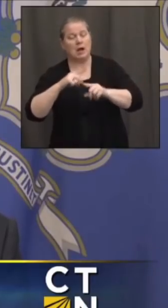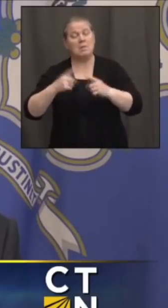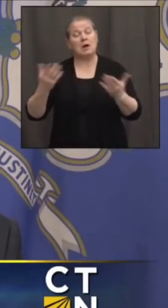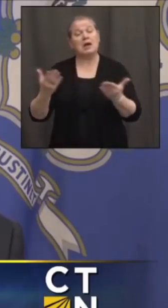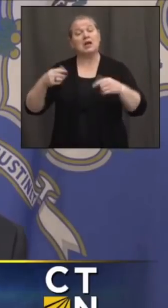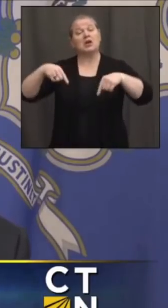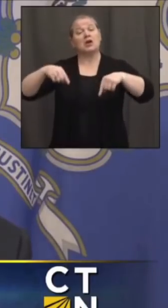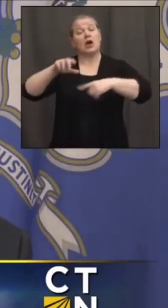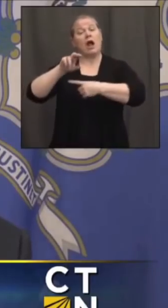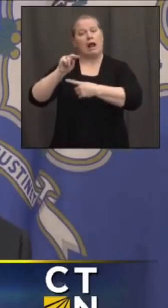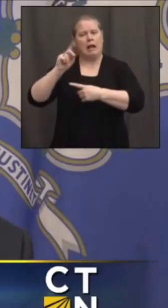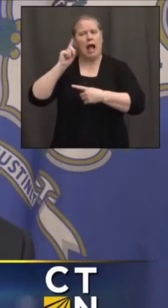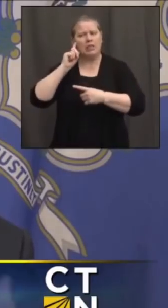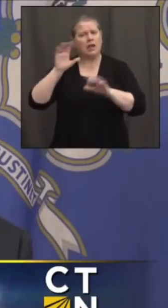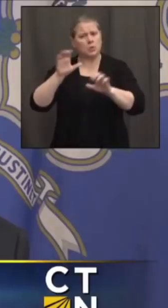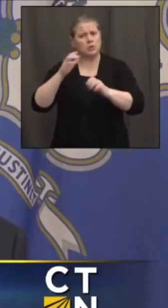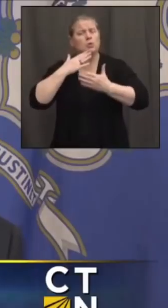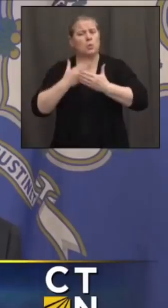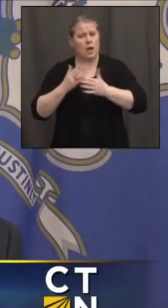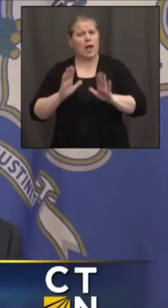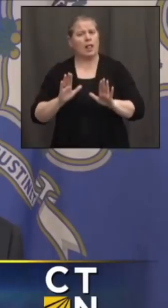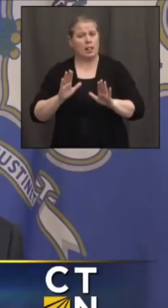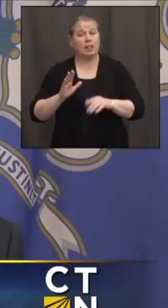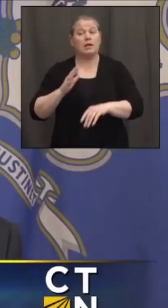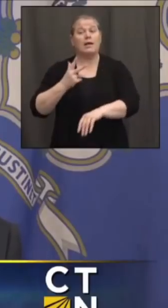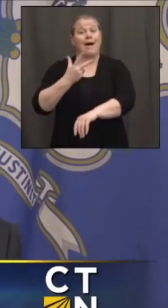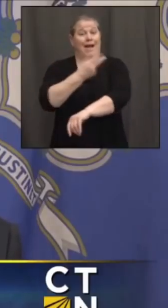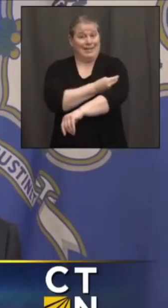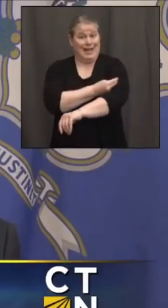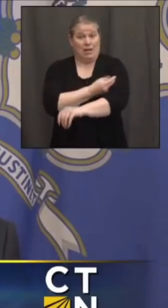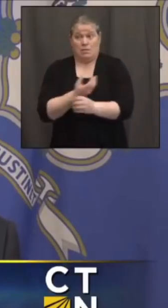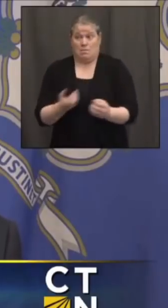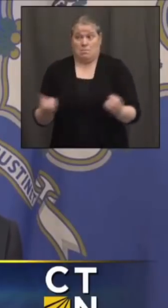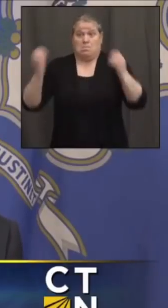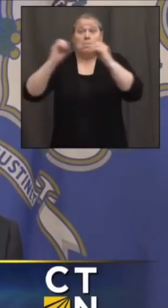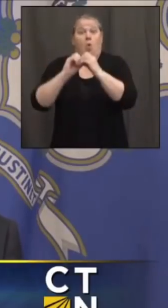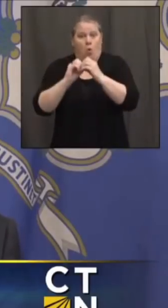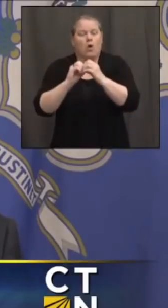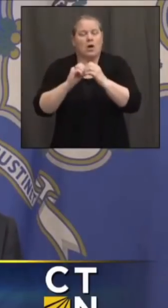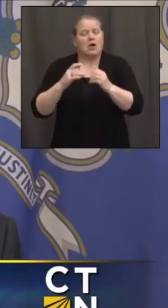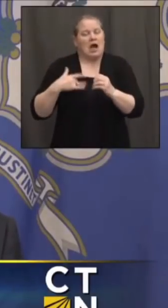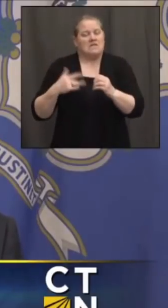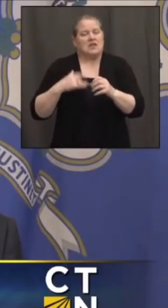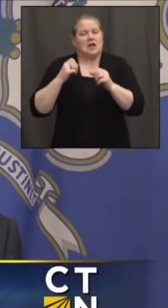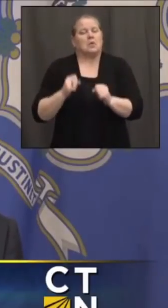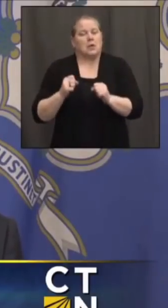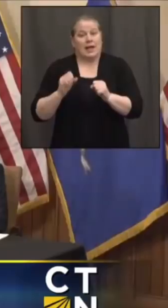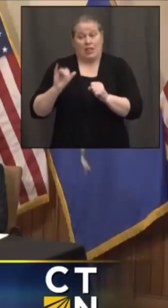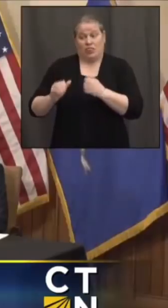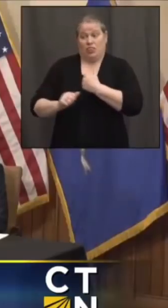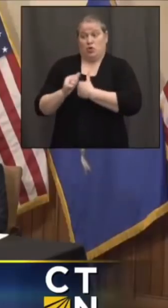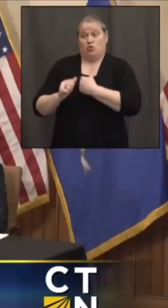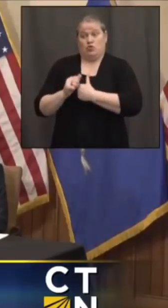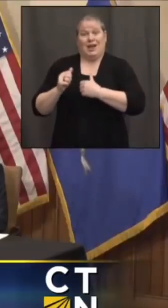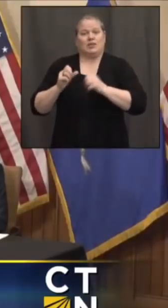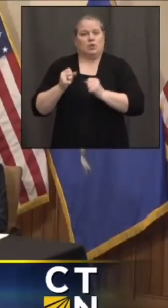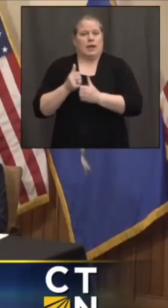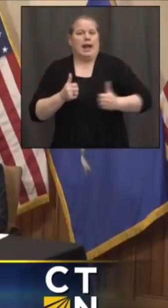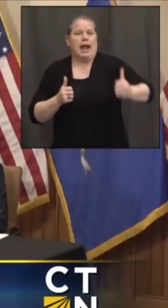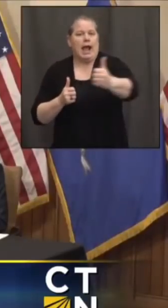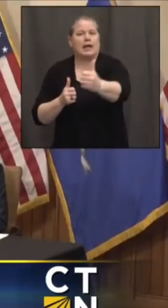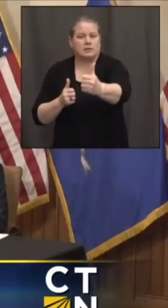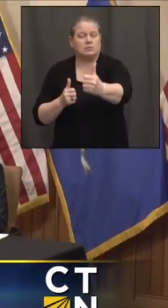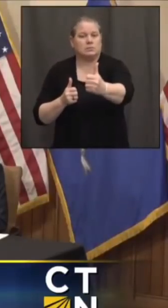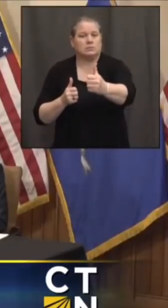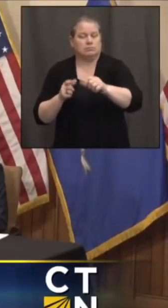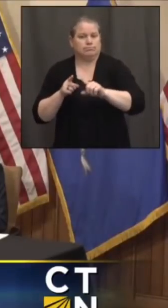position, and I think if we accelerate the supply of vaccines, we'll be able to stay ahead of that risk. So when you say we're ahead of the